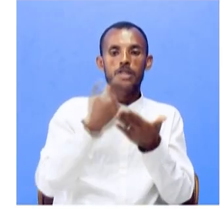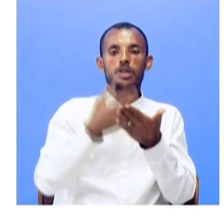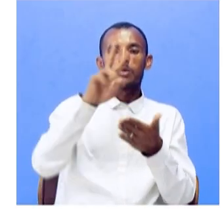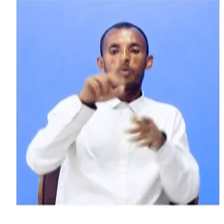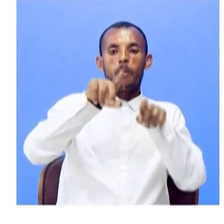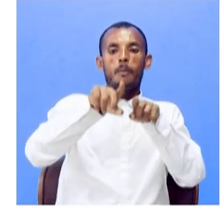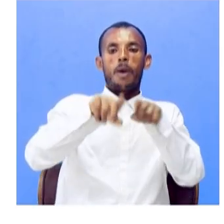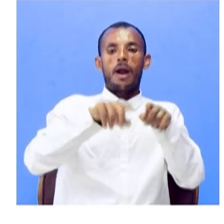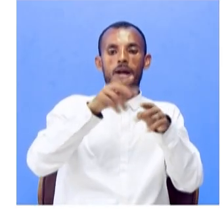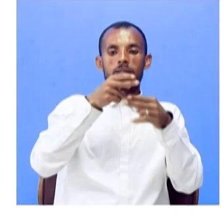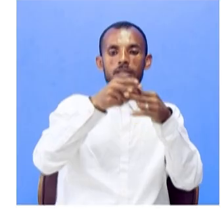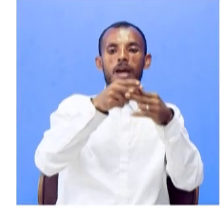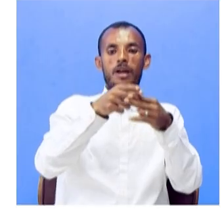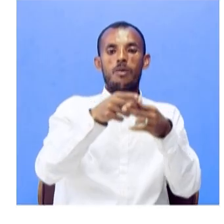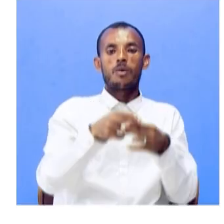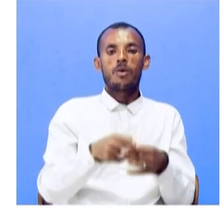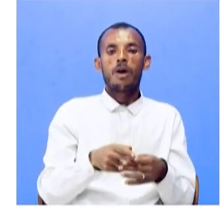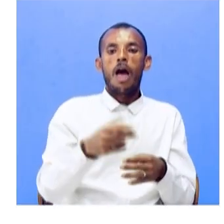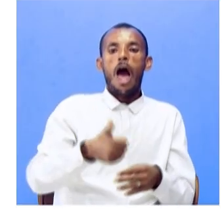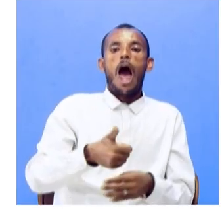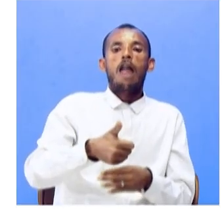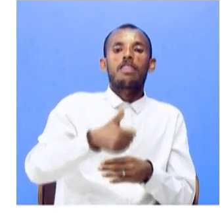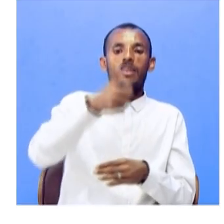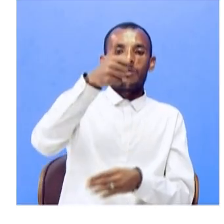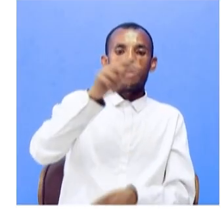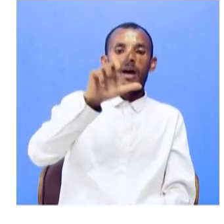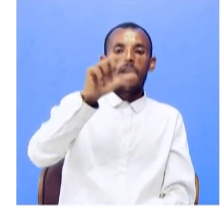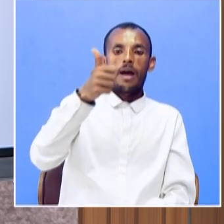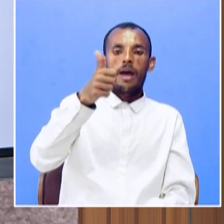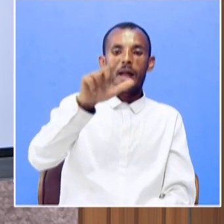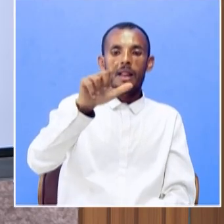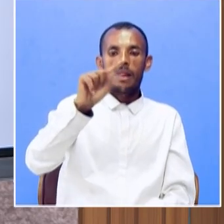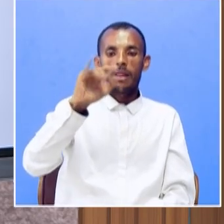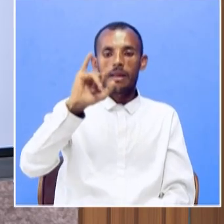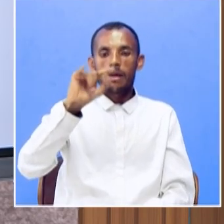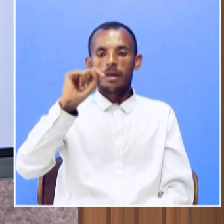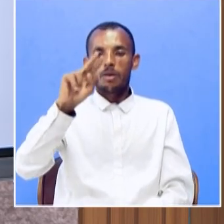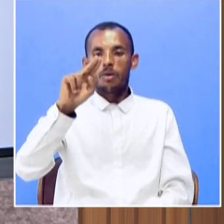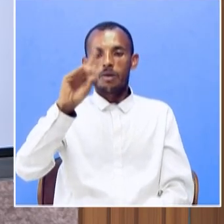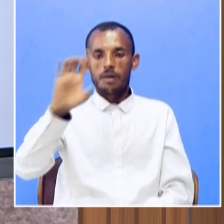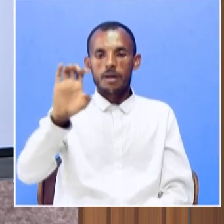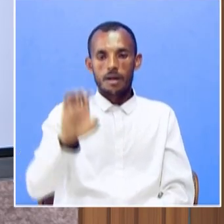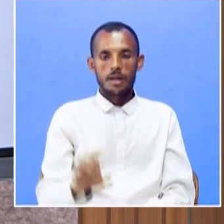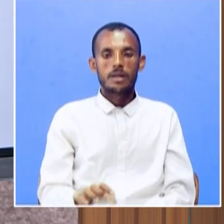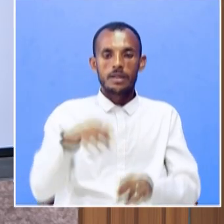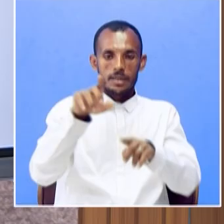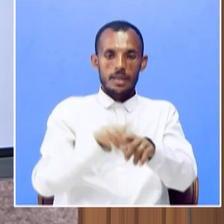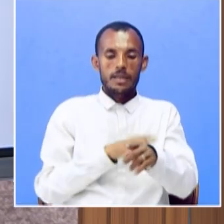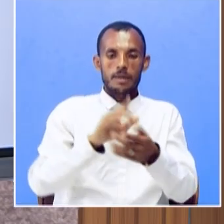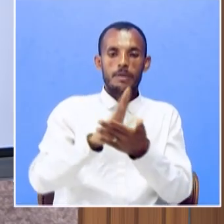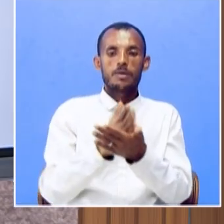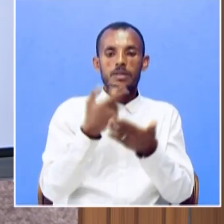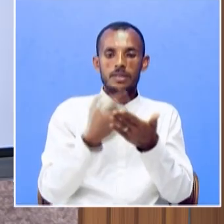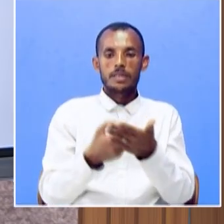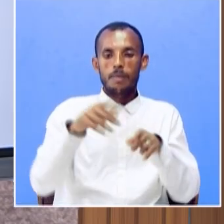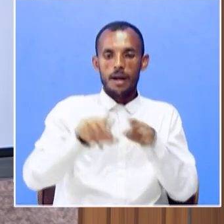is called altitude of this trapezium. The distance between the two parallel sides is altitude, so we